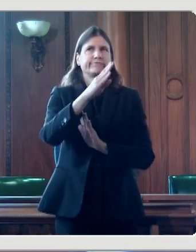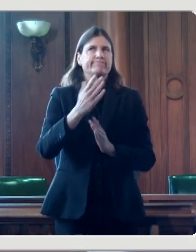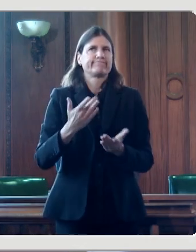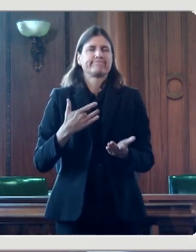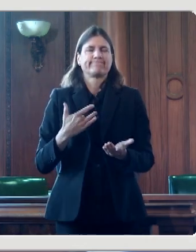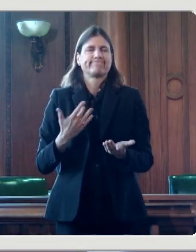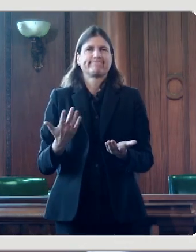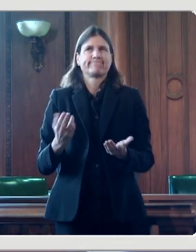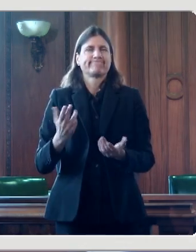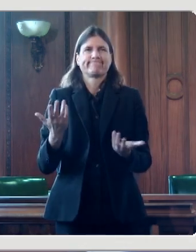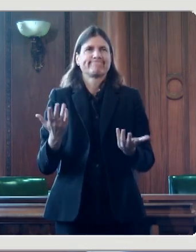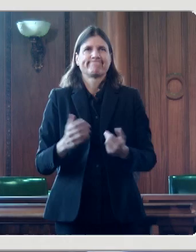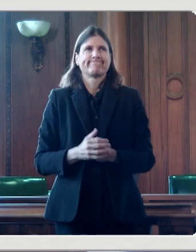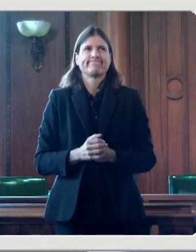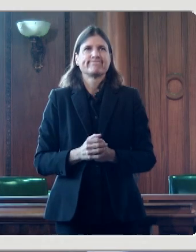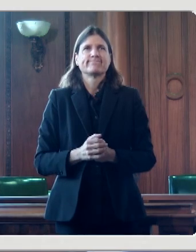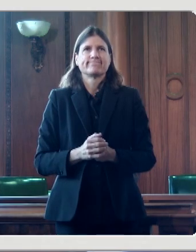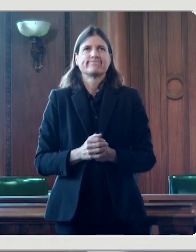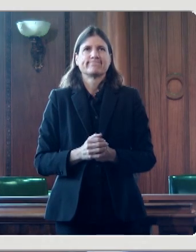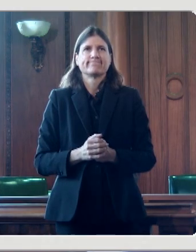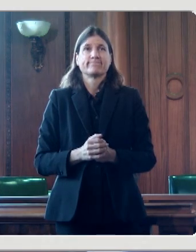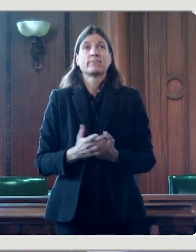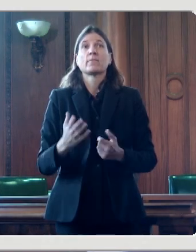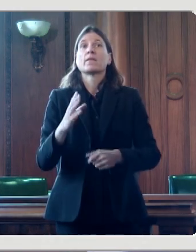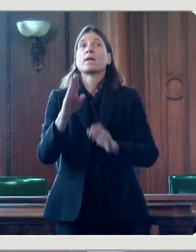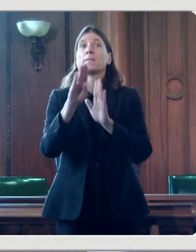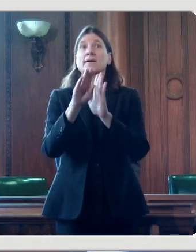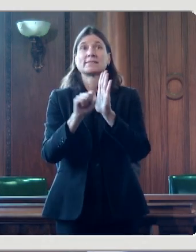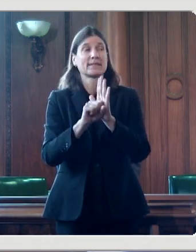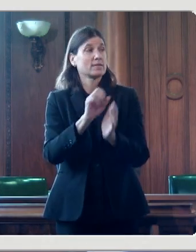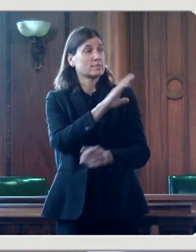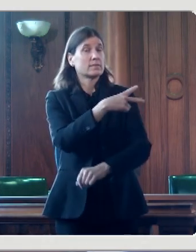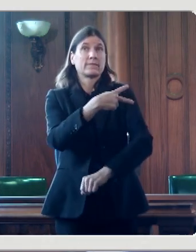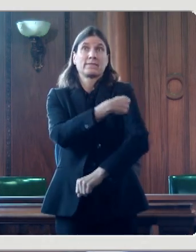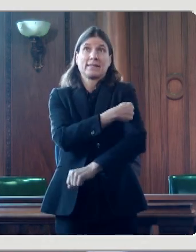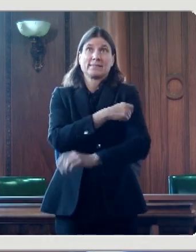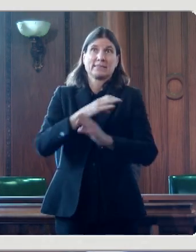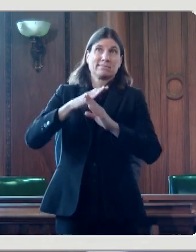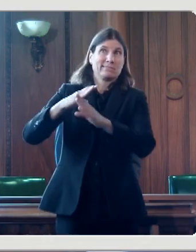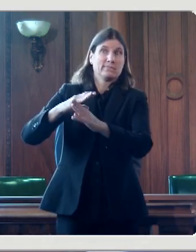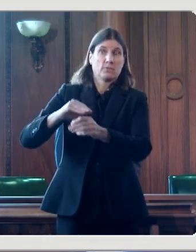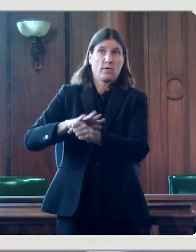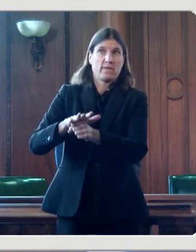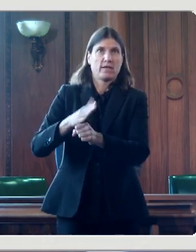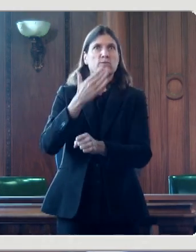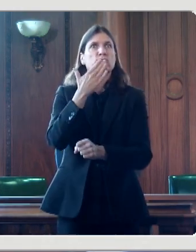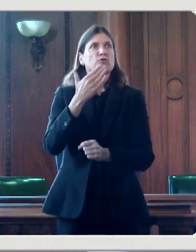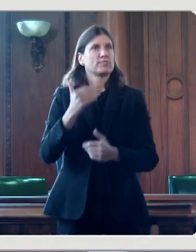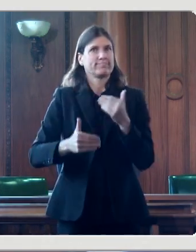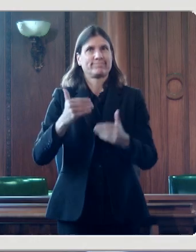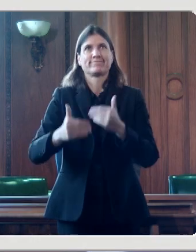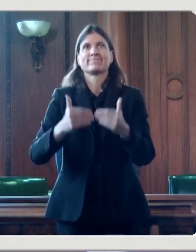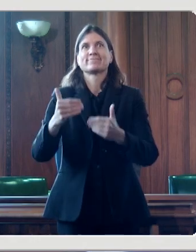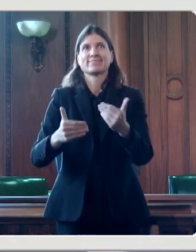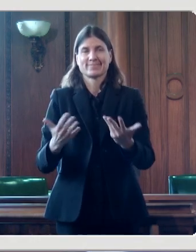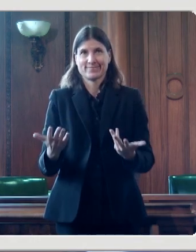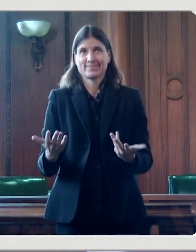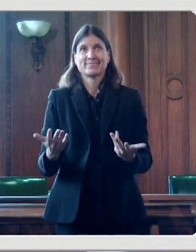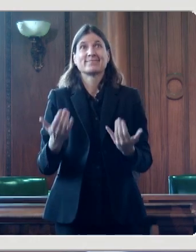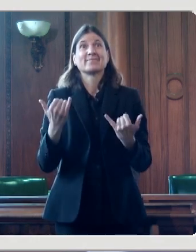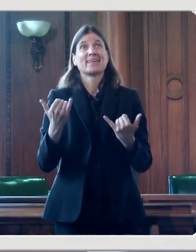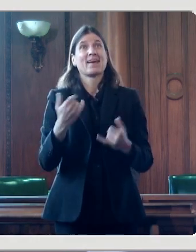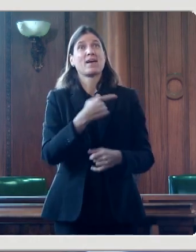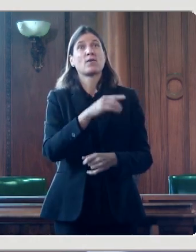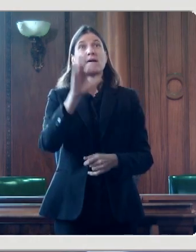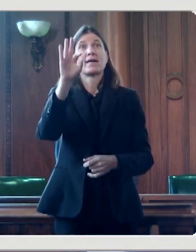Vaccinations at our center are proceeding briskly and efficiently. A total of 9,700 of our 12,000 employees